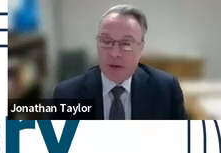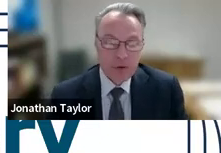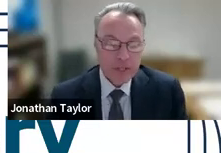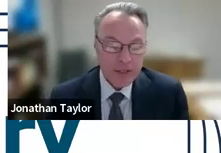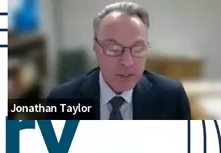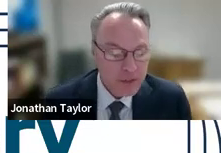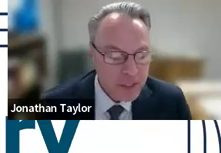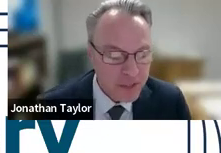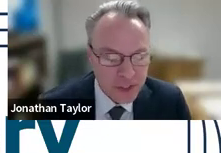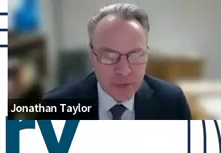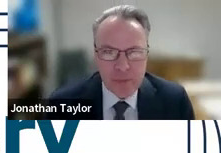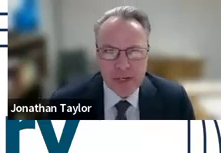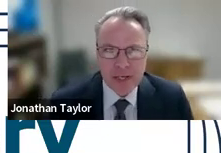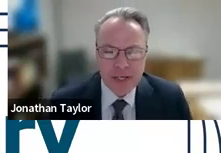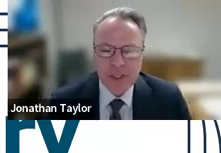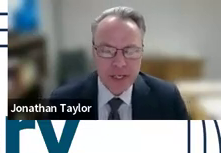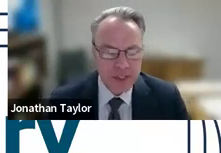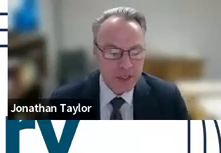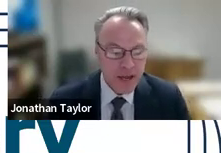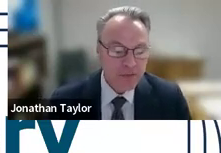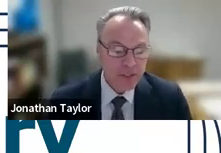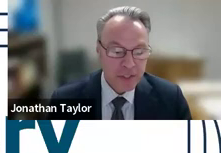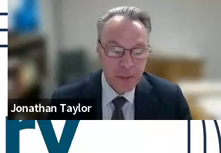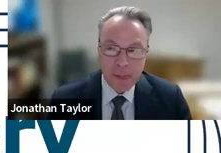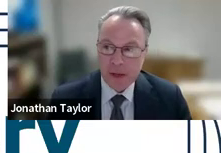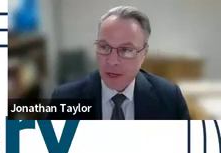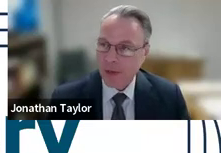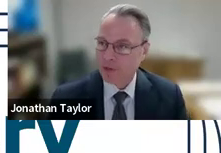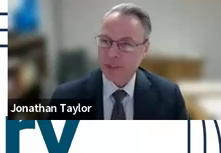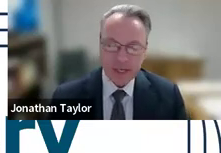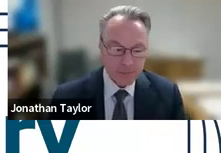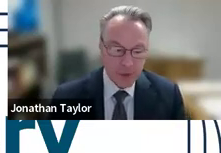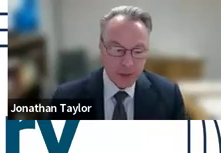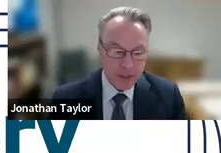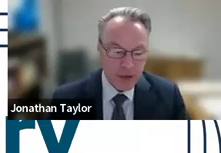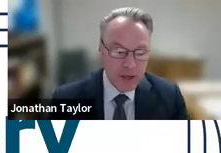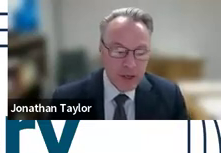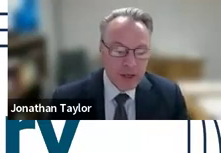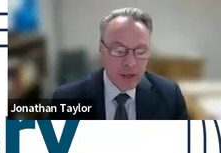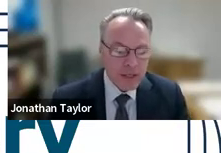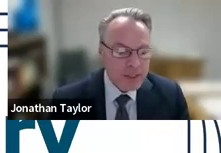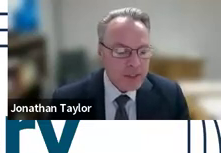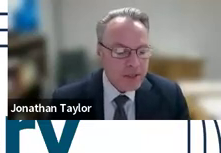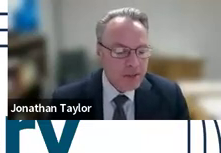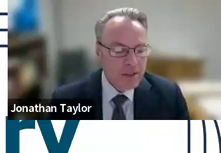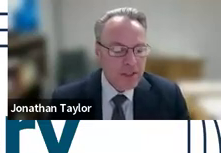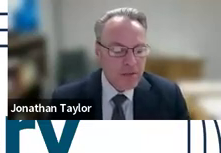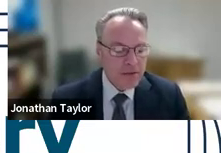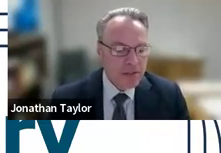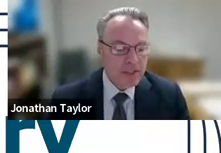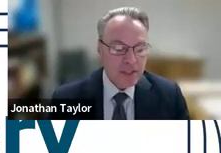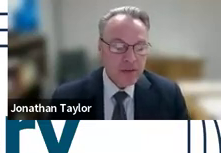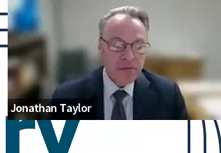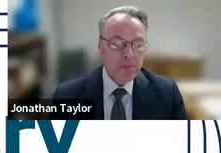some challenges my own council has faced around Medicaid education and advocacy. In my own state, Arkansas, legislators